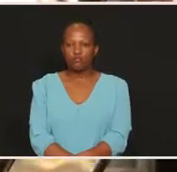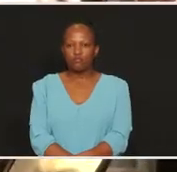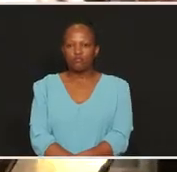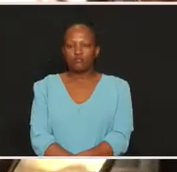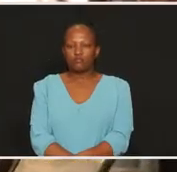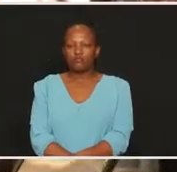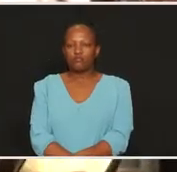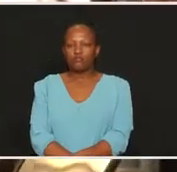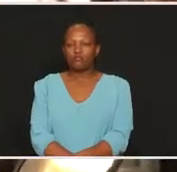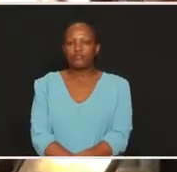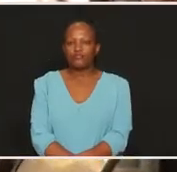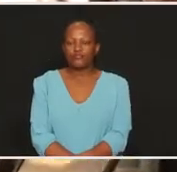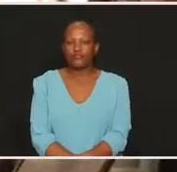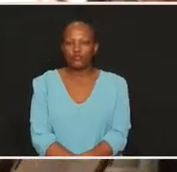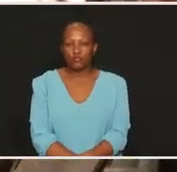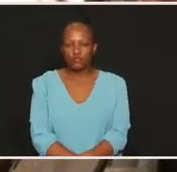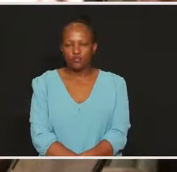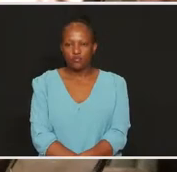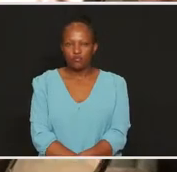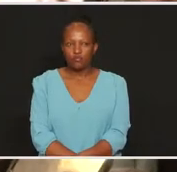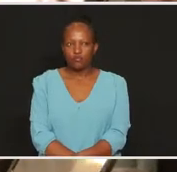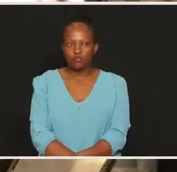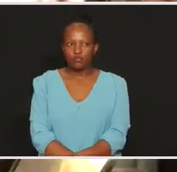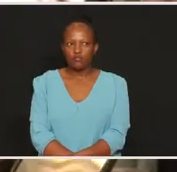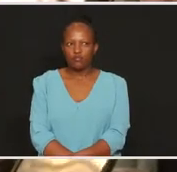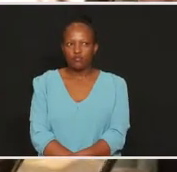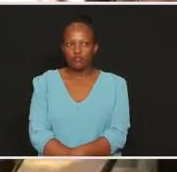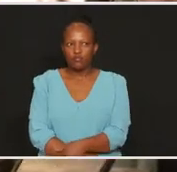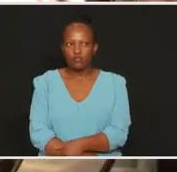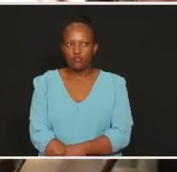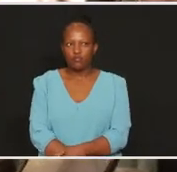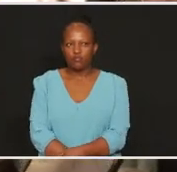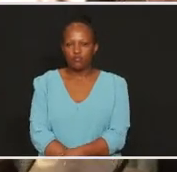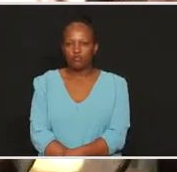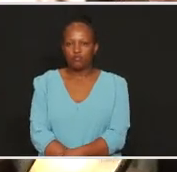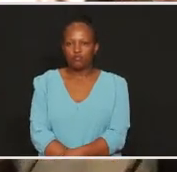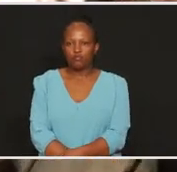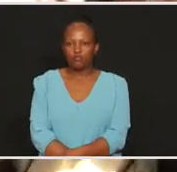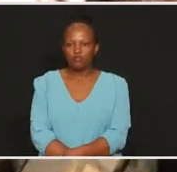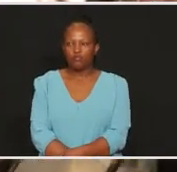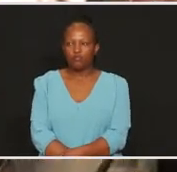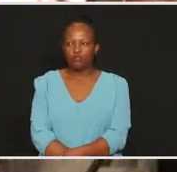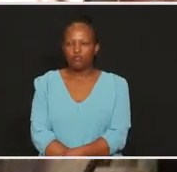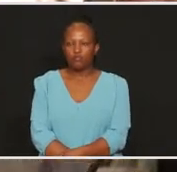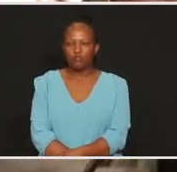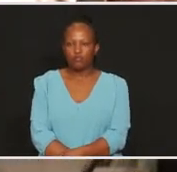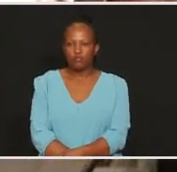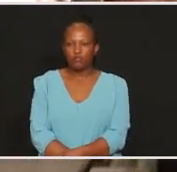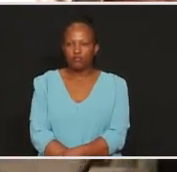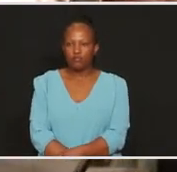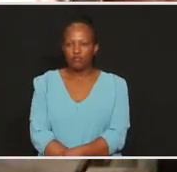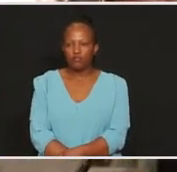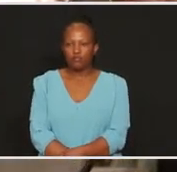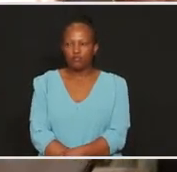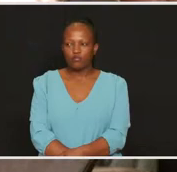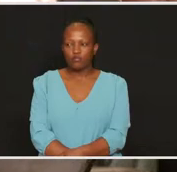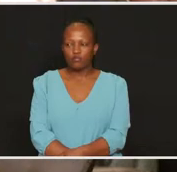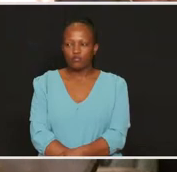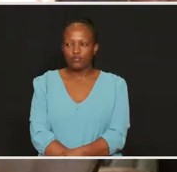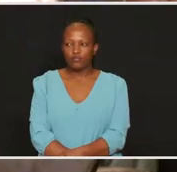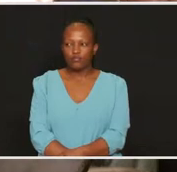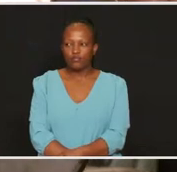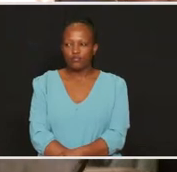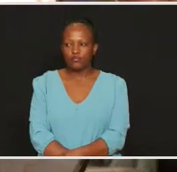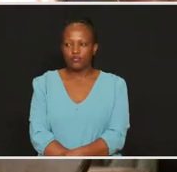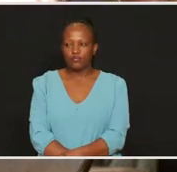the members to think like parents some of them are single parents fathers are no longer not there so if kids